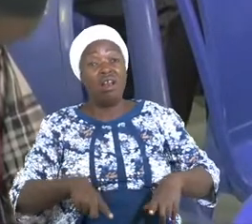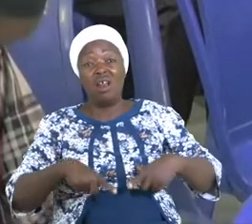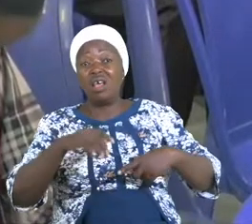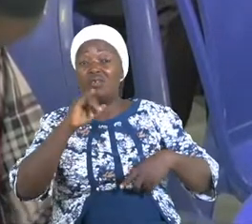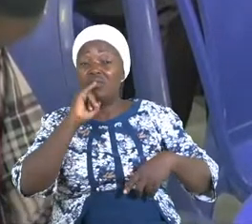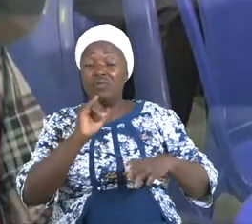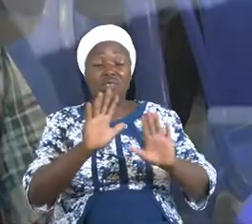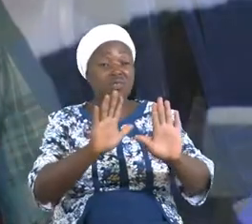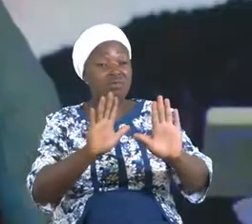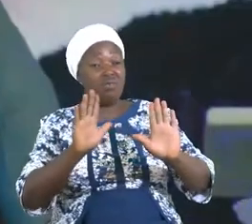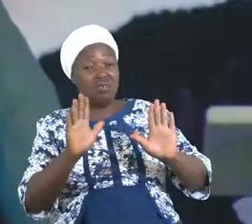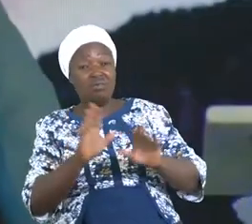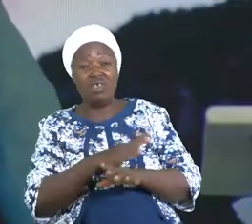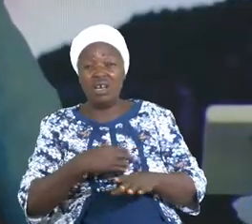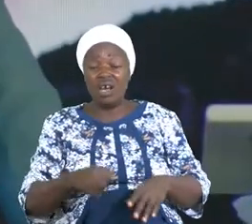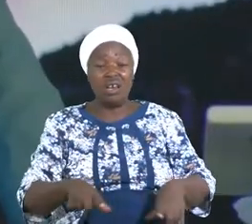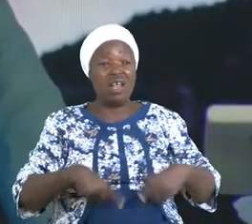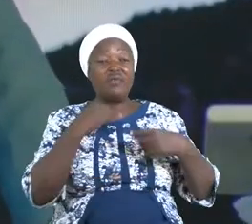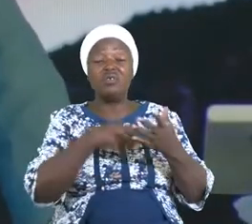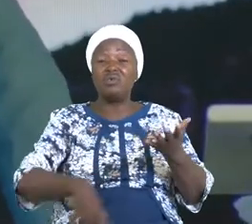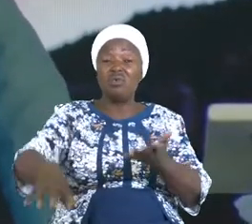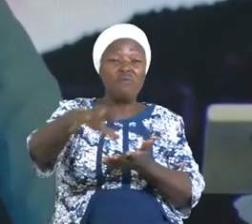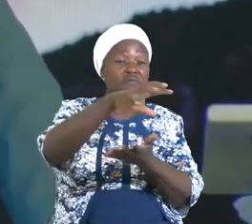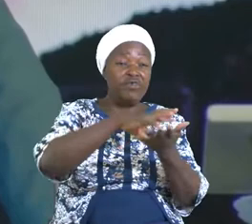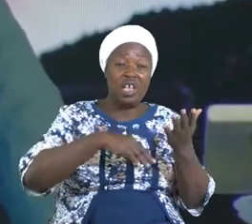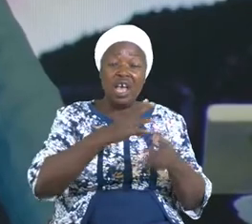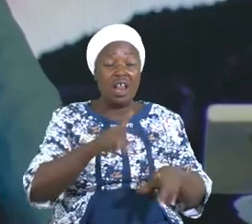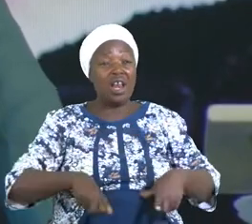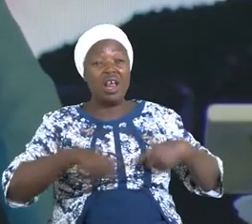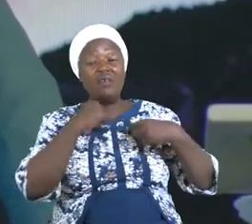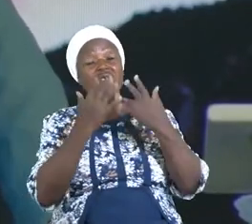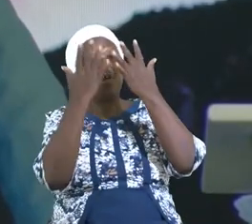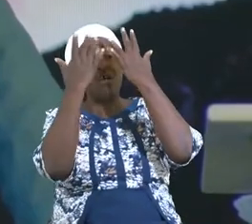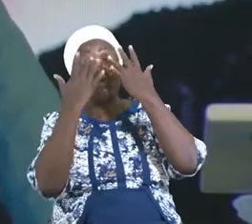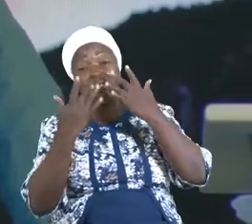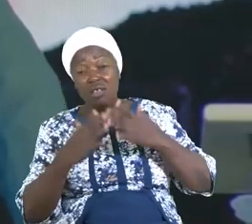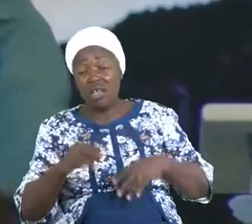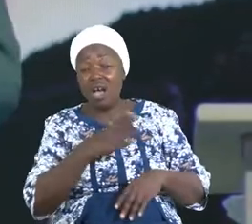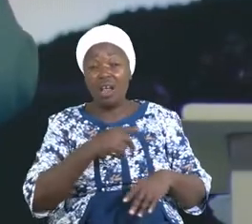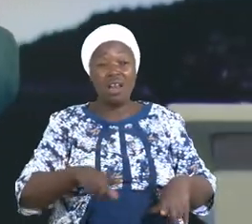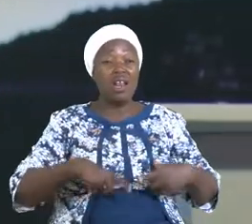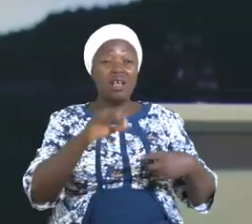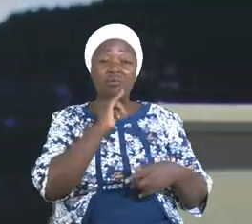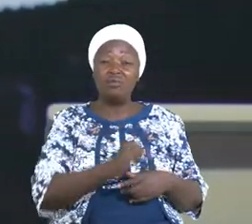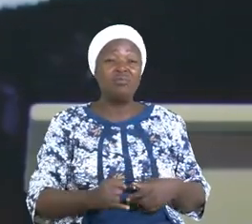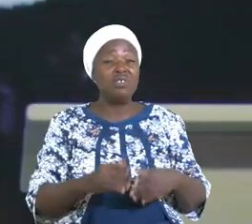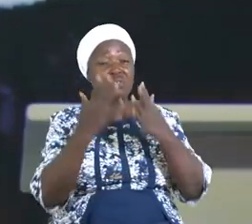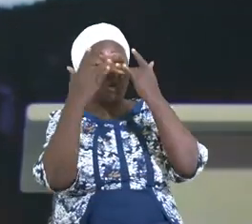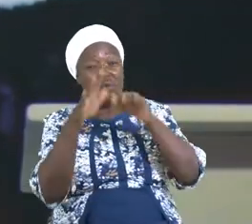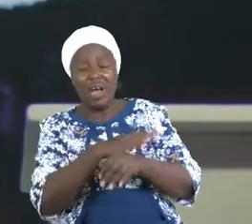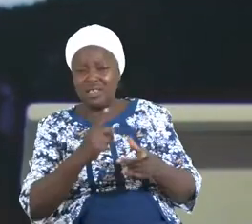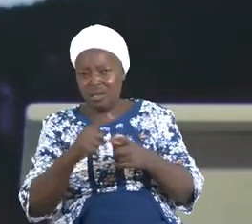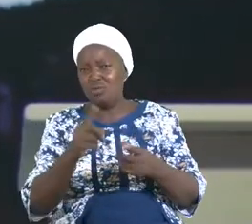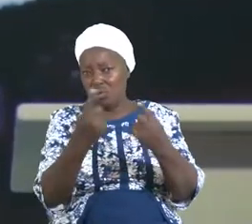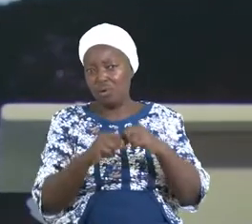is confused, and life is sad, and life is gloomy. And then you come,